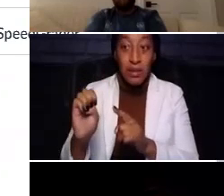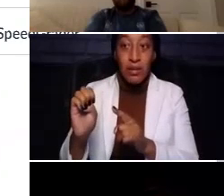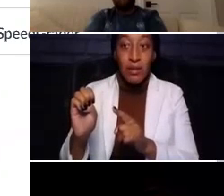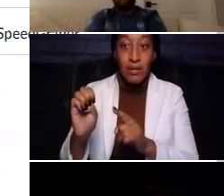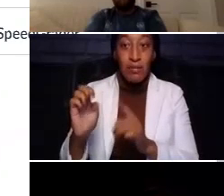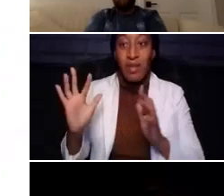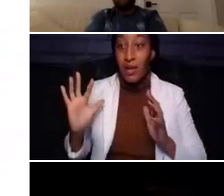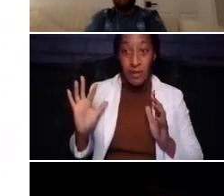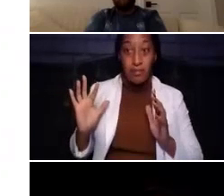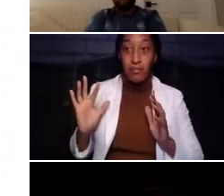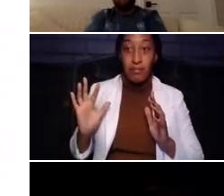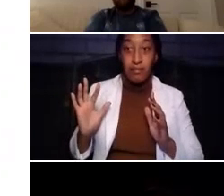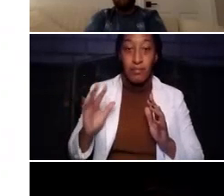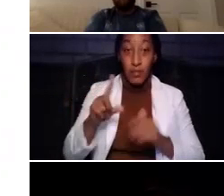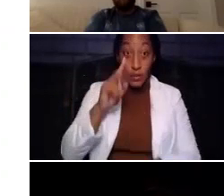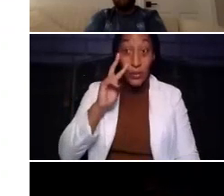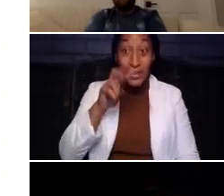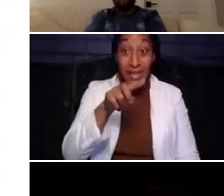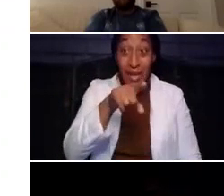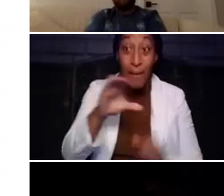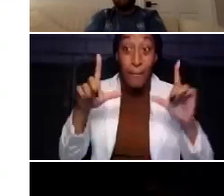folder. See these picture templates?